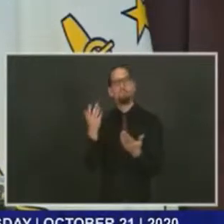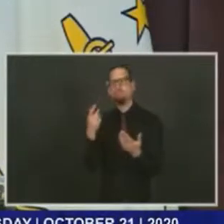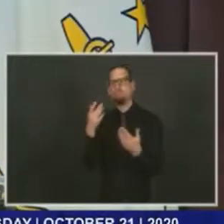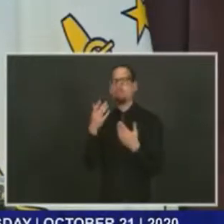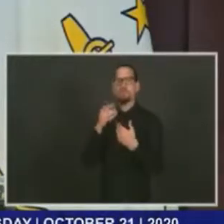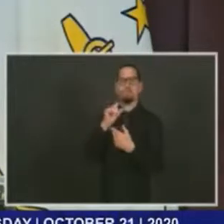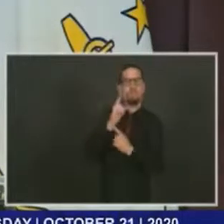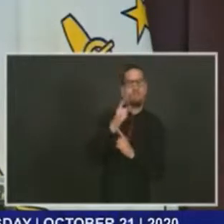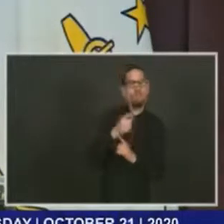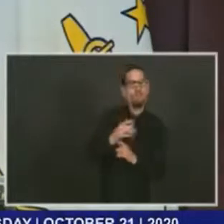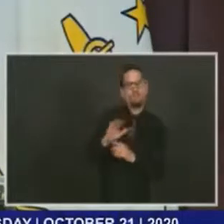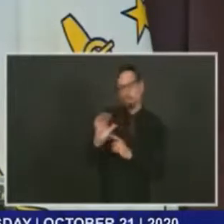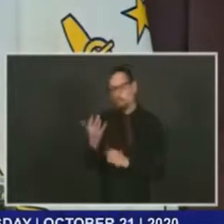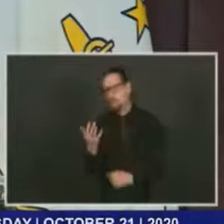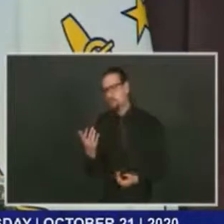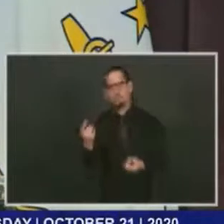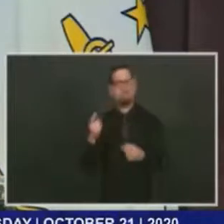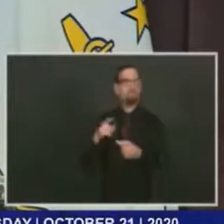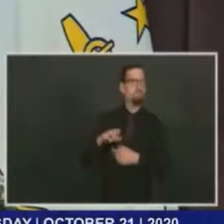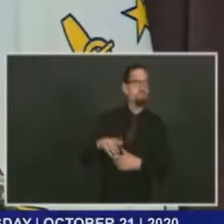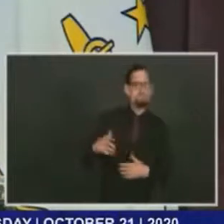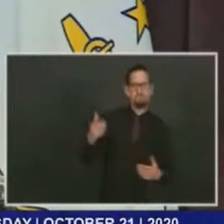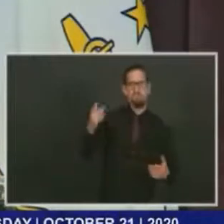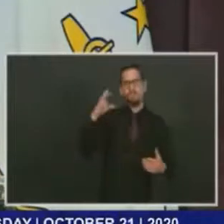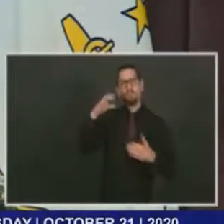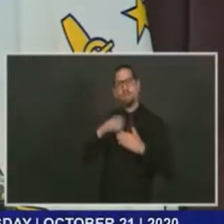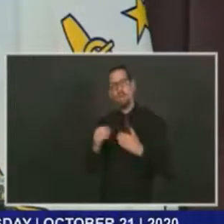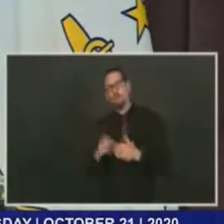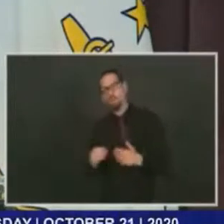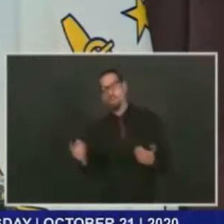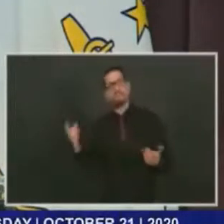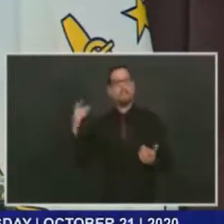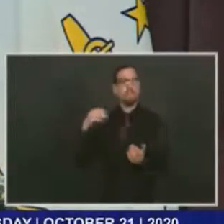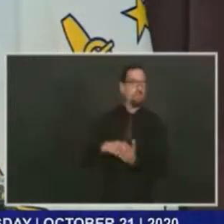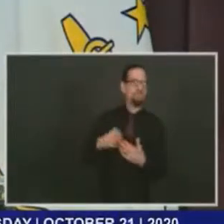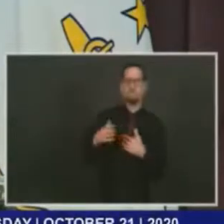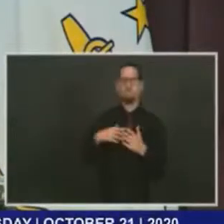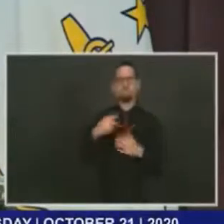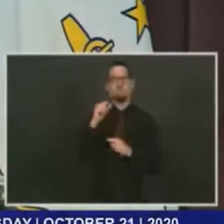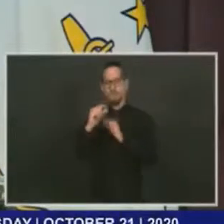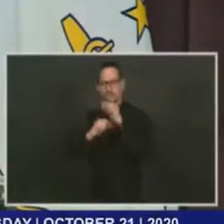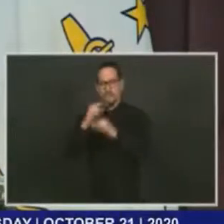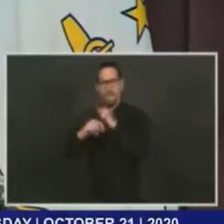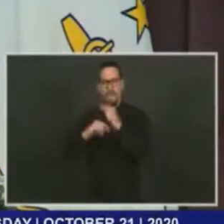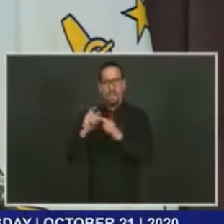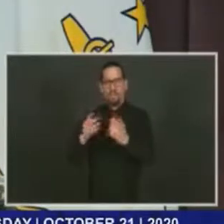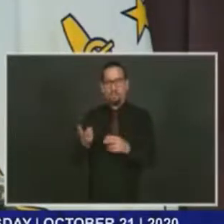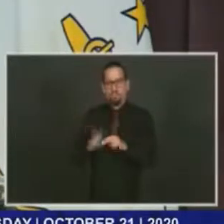give, $1, $10, $100, $1,000, it adds up. Or you can visit